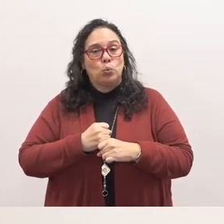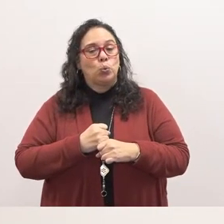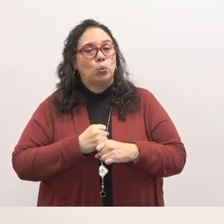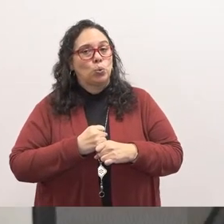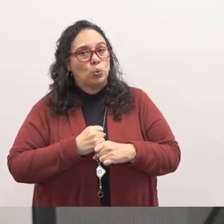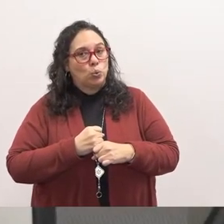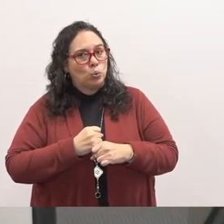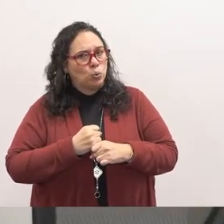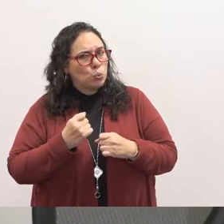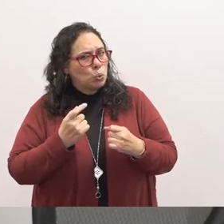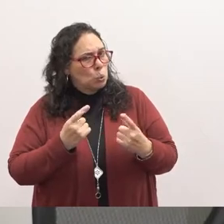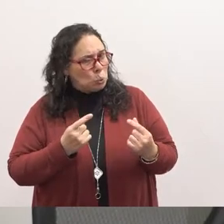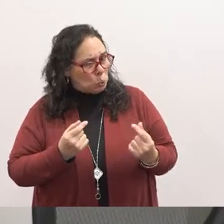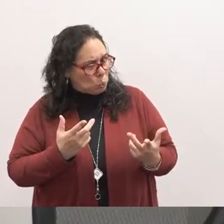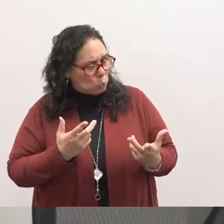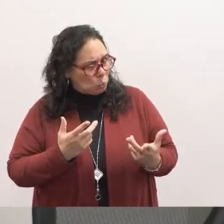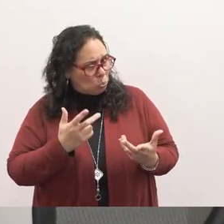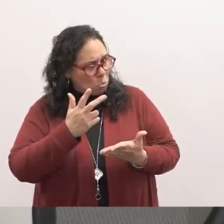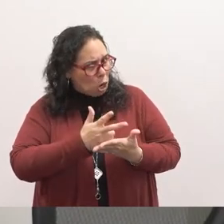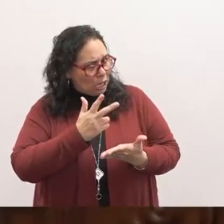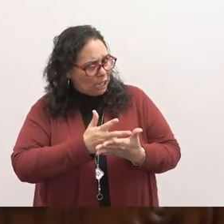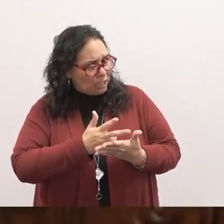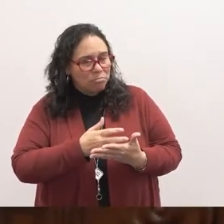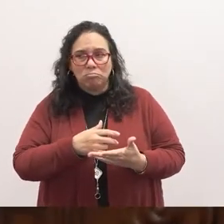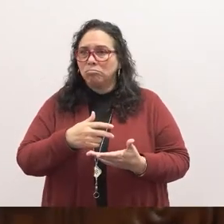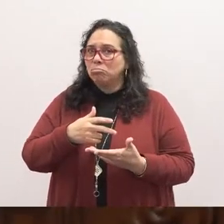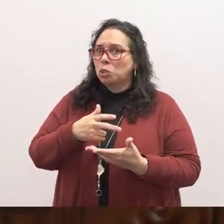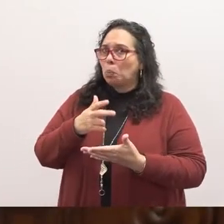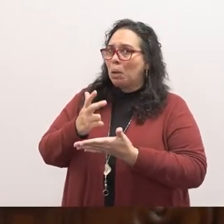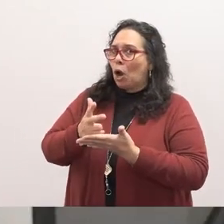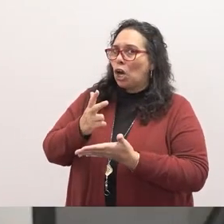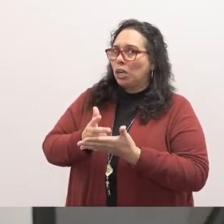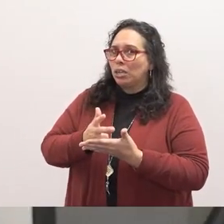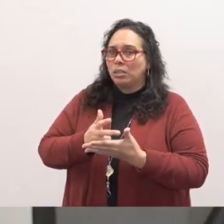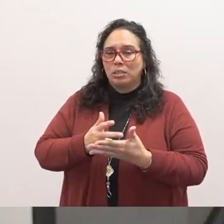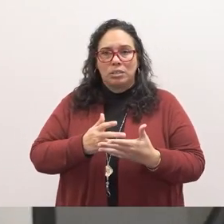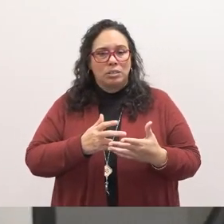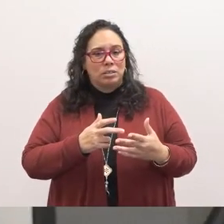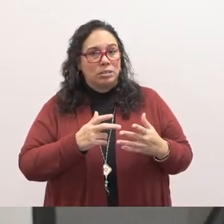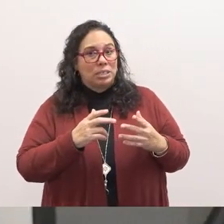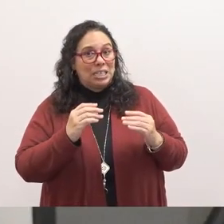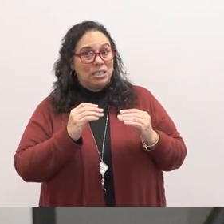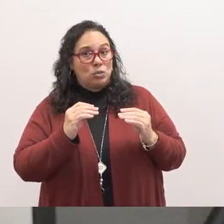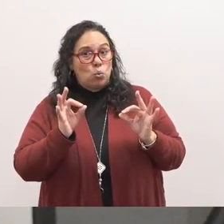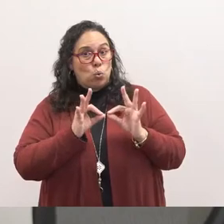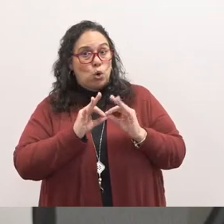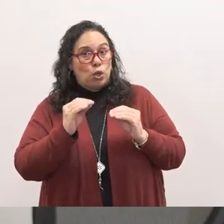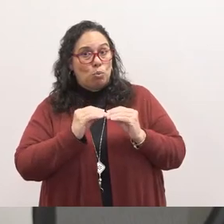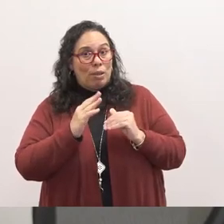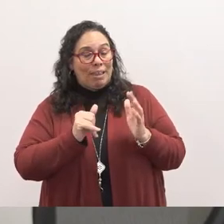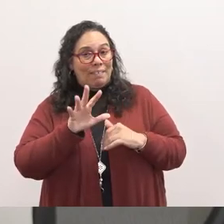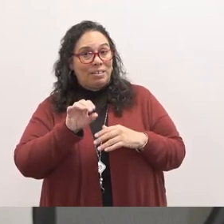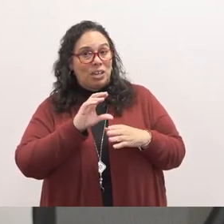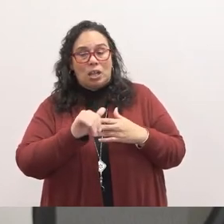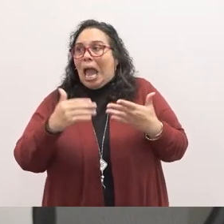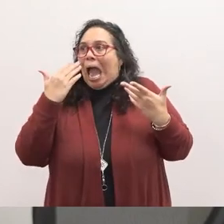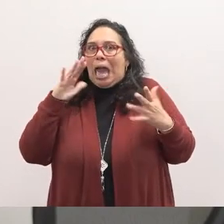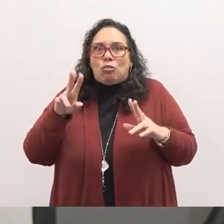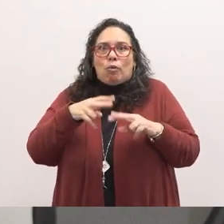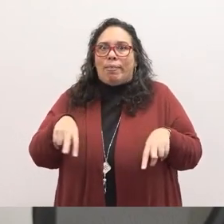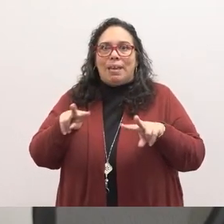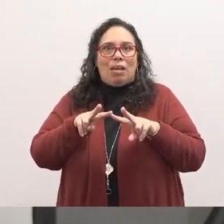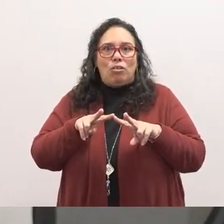For to do what? It's a parking pass. To park there. And it's worth more than $50. Oh, I don't know the value